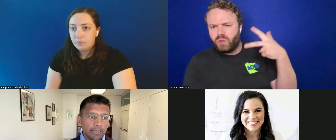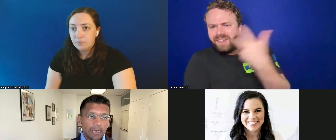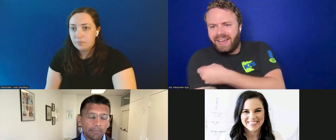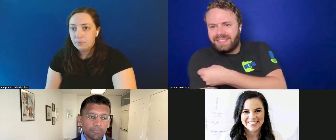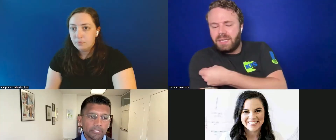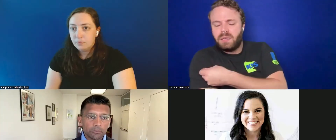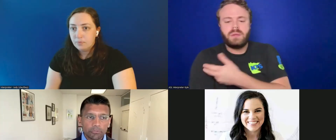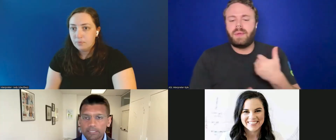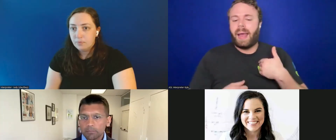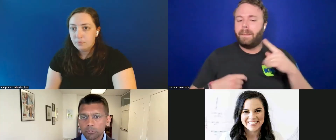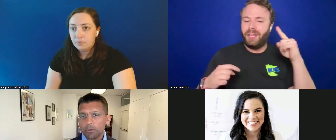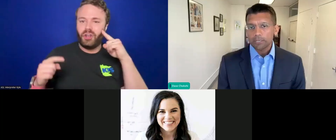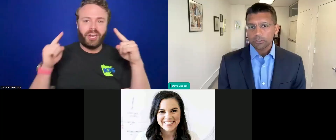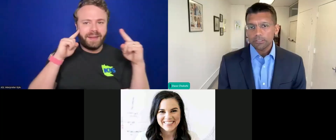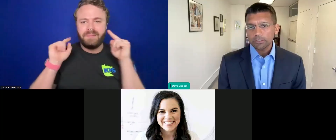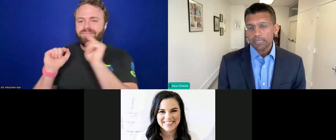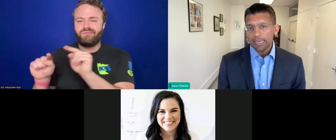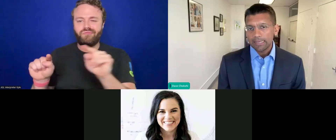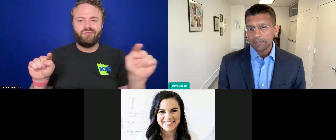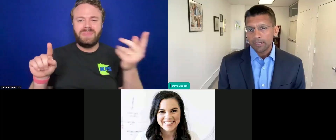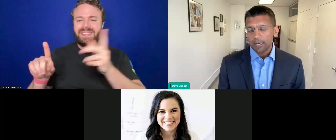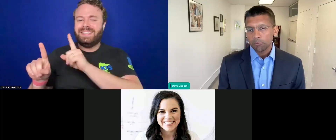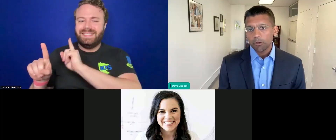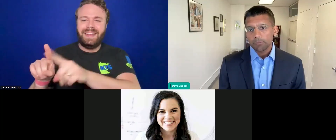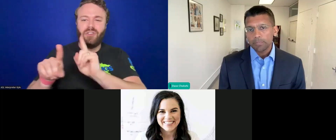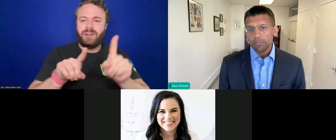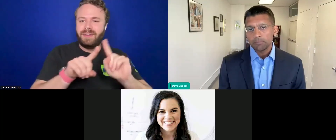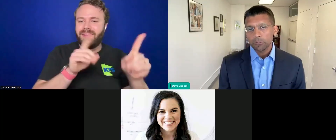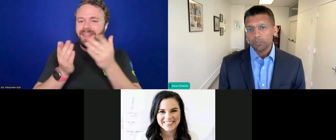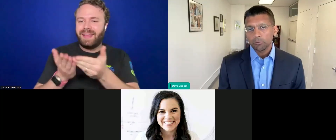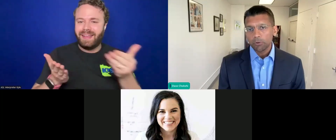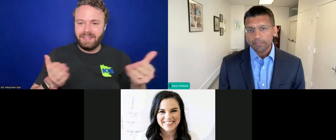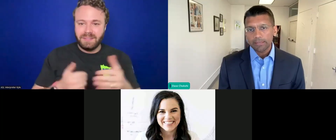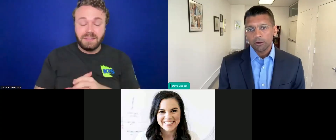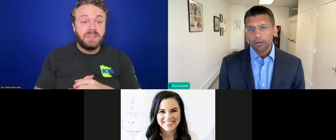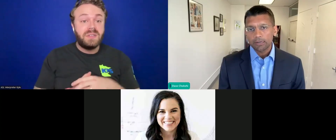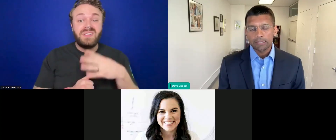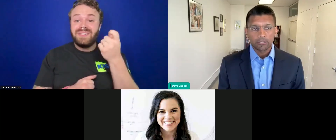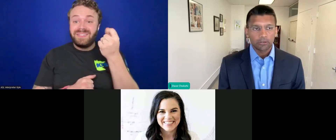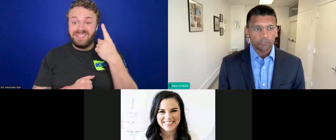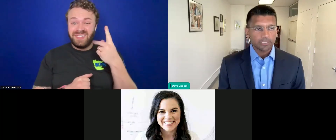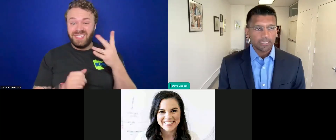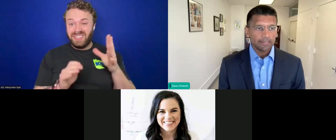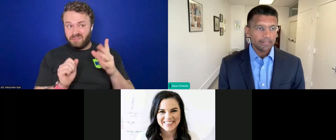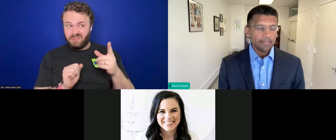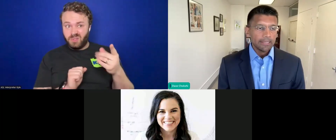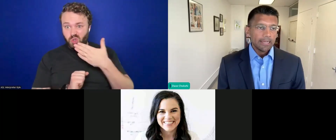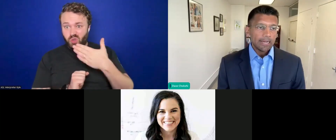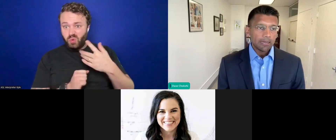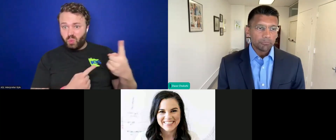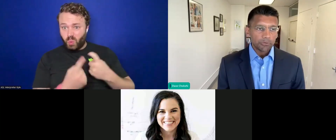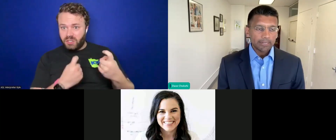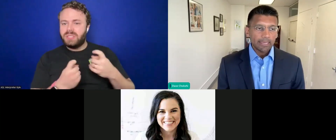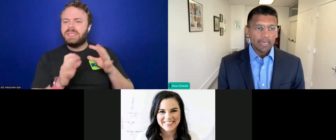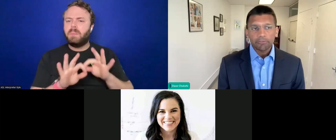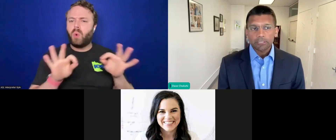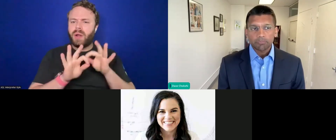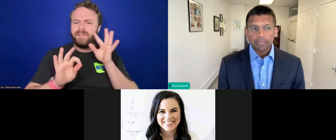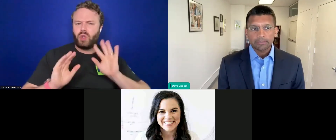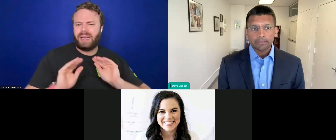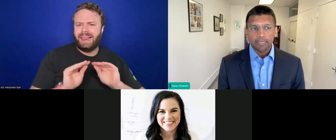quarters. These are reasonable questions, and we want to meet people where they are in their understanding,